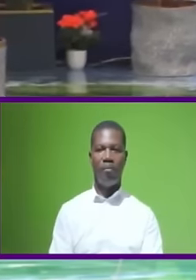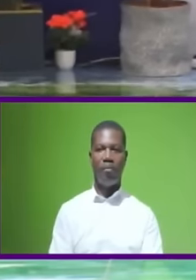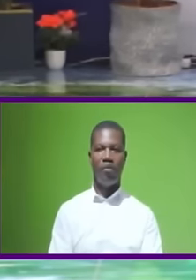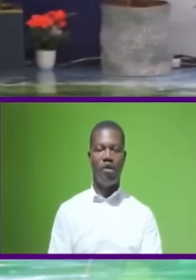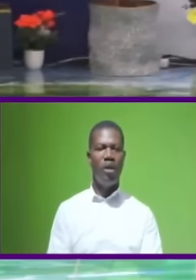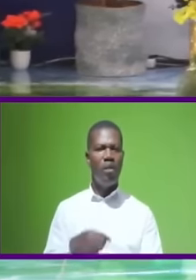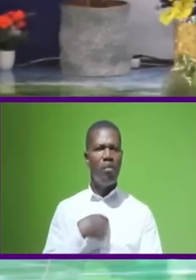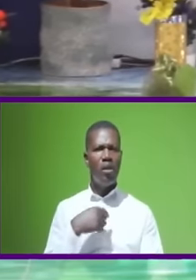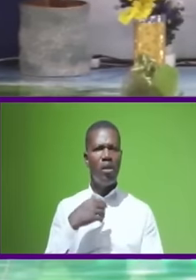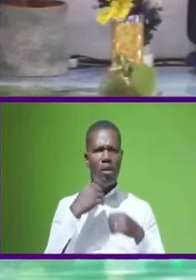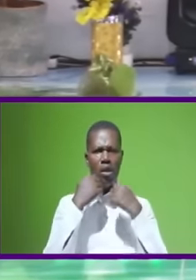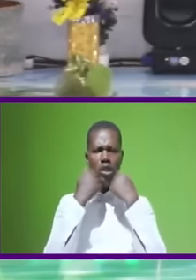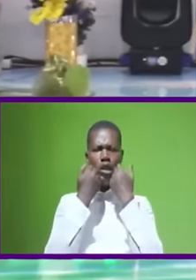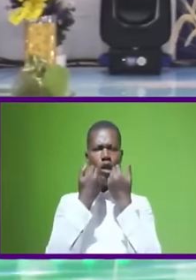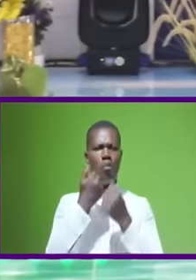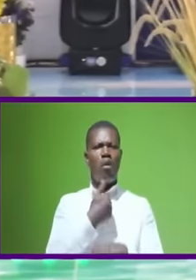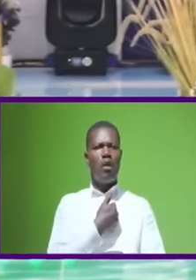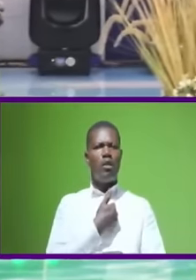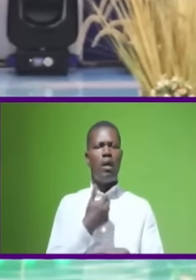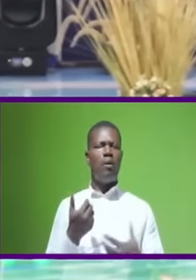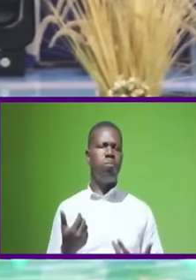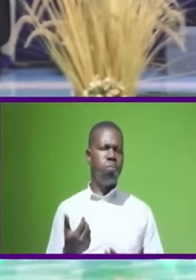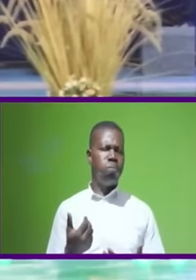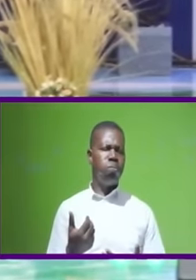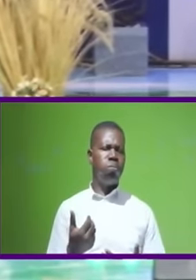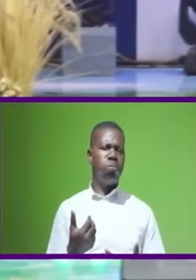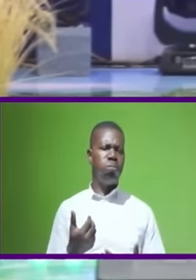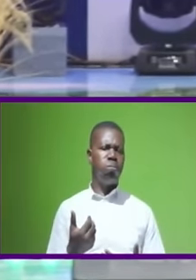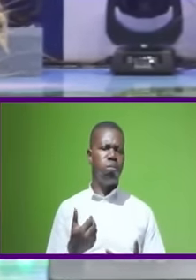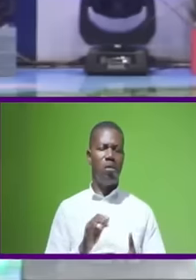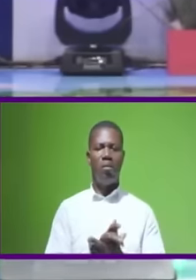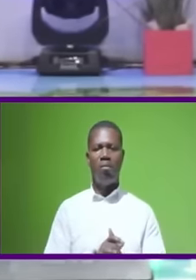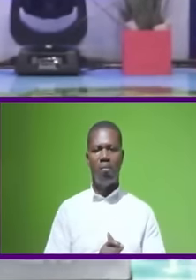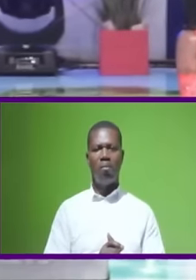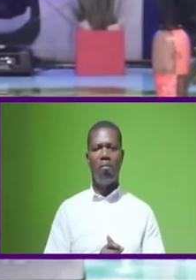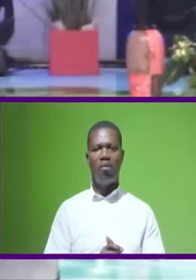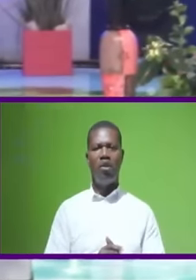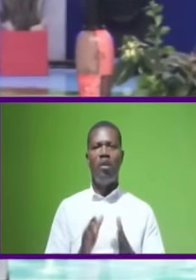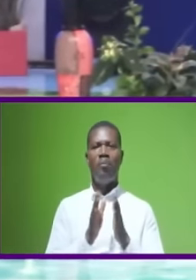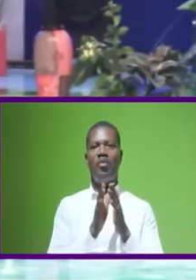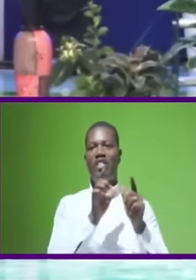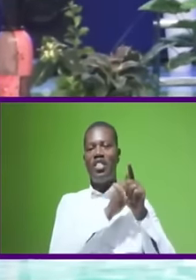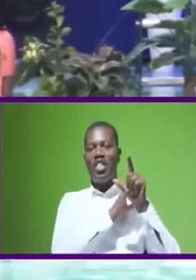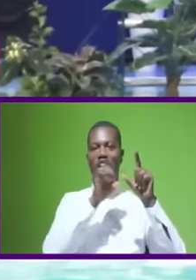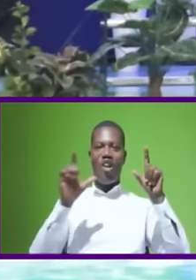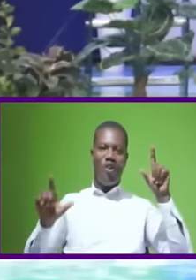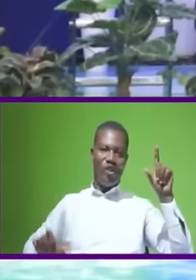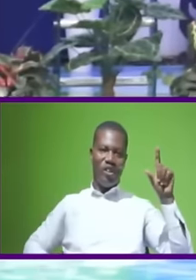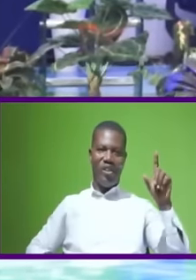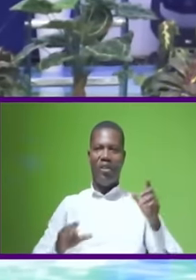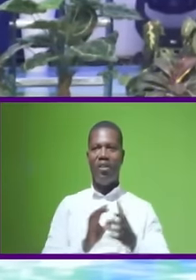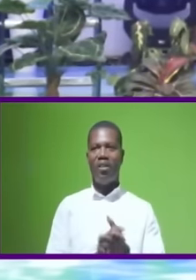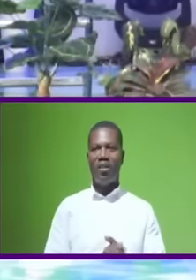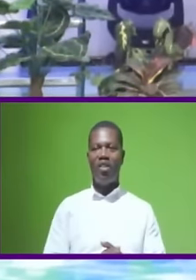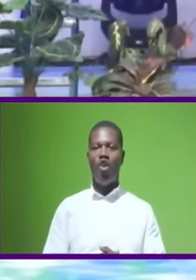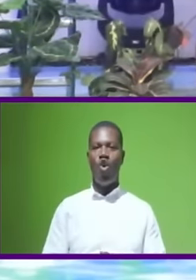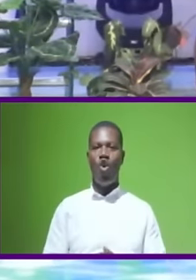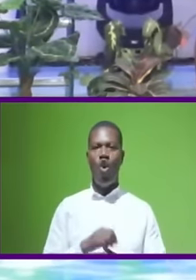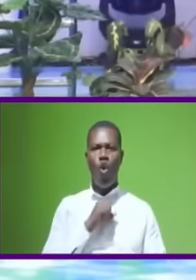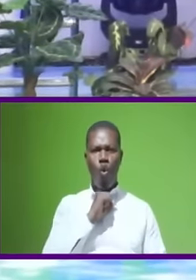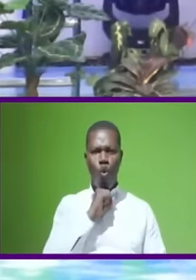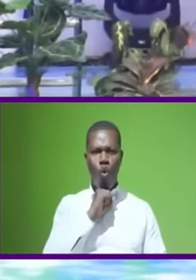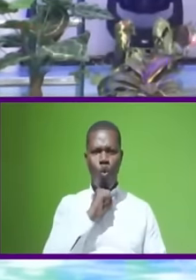we say, I am very ashamed for praise you. Praise the Lord. Pick it, pick it.